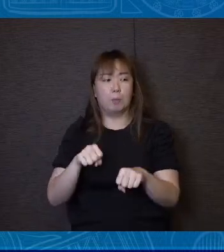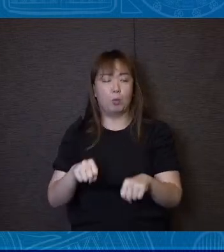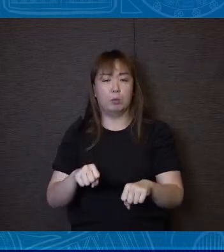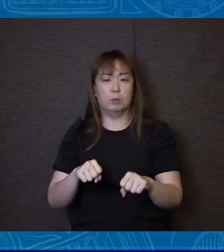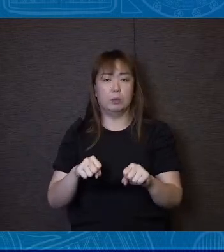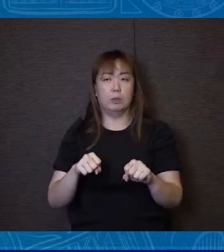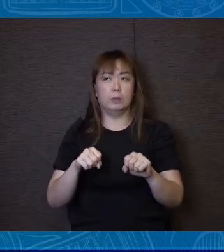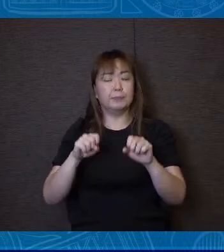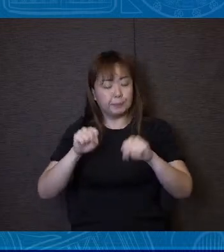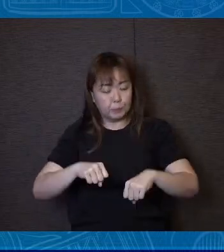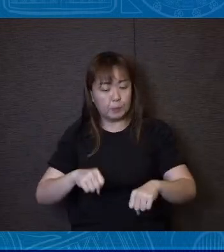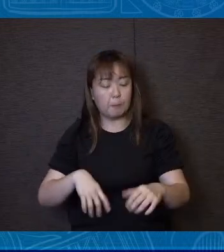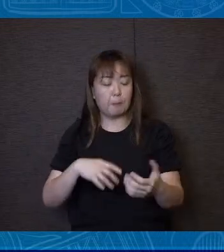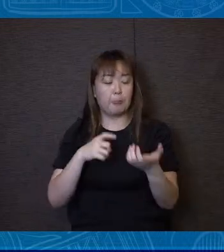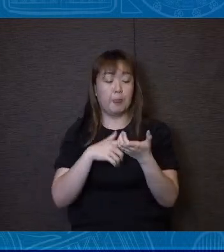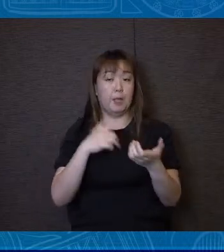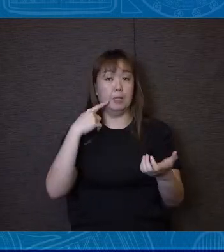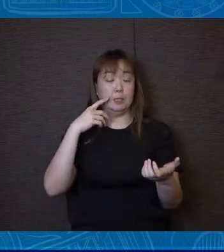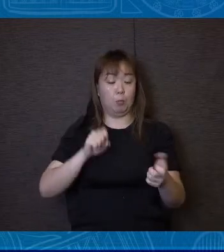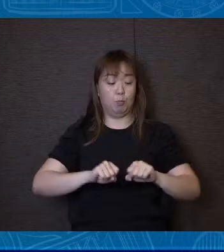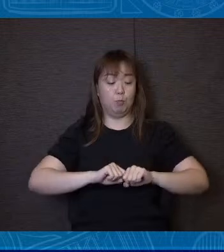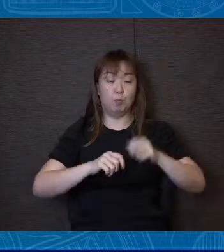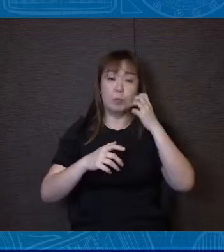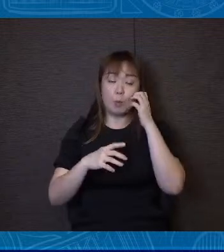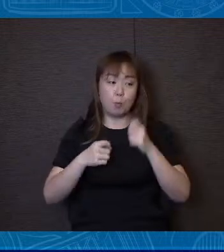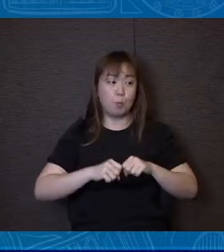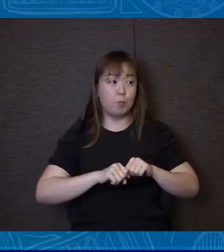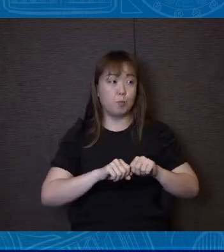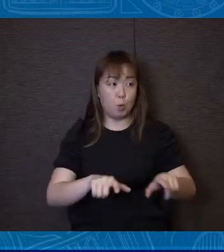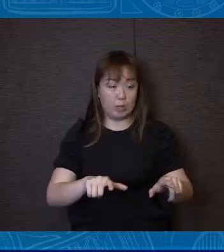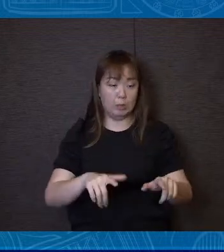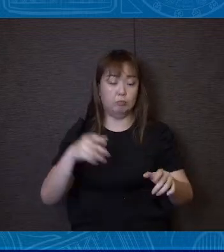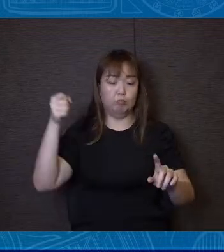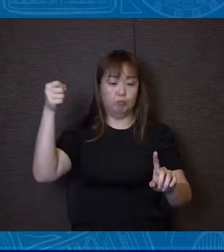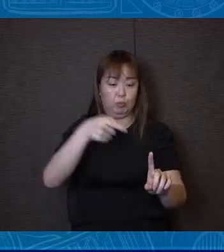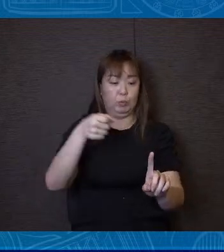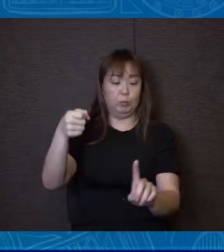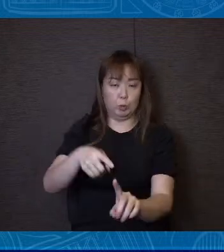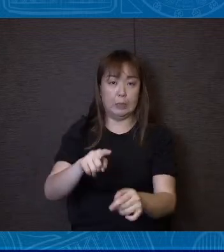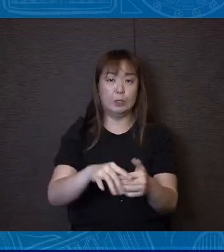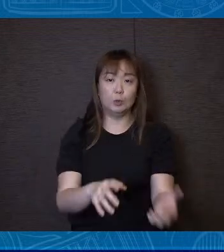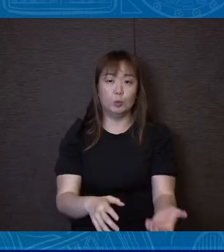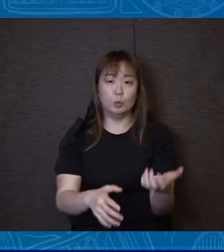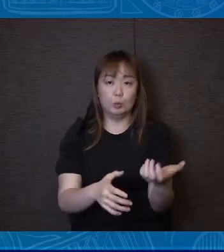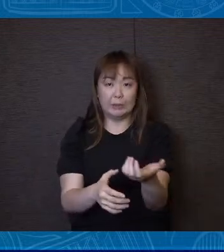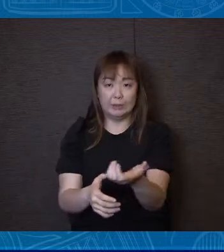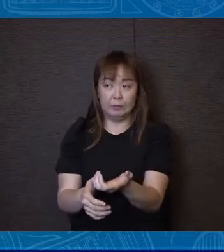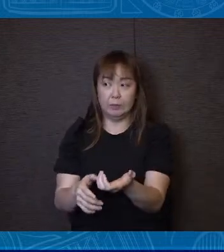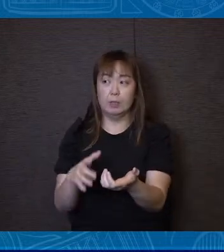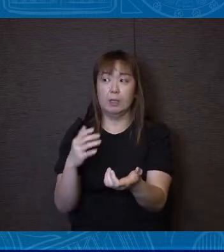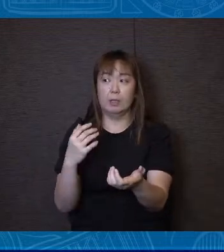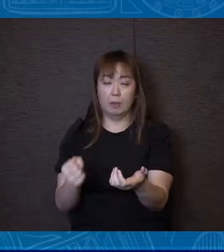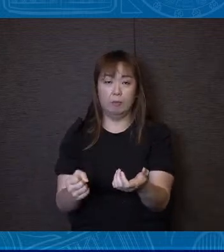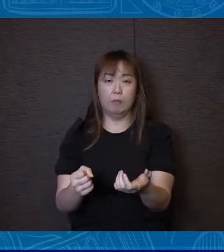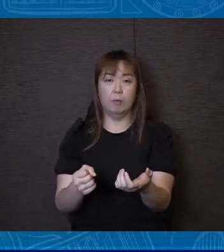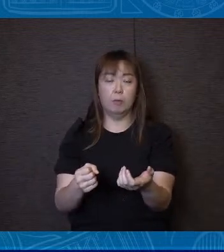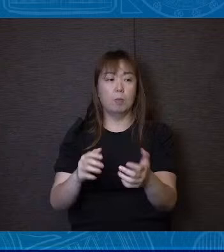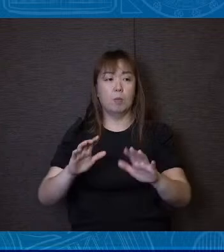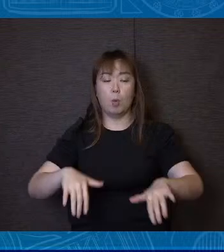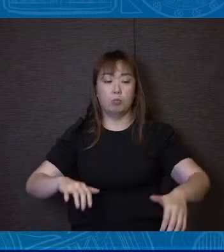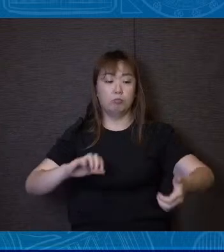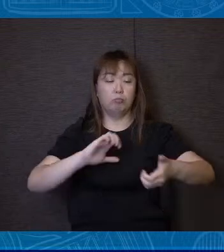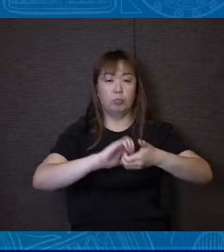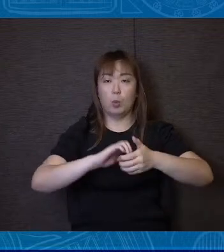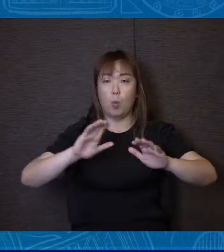the same technology from satellites to devices, but it has yet to be seen, but it's definitely something to be done in partnership, I think, between the